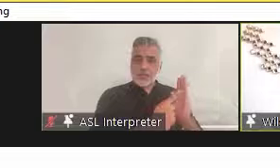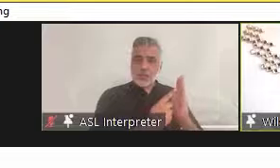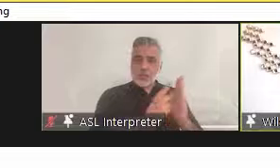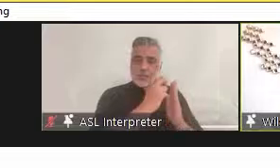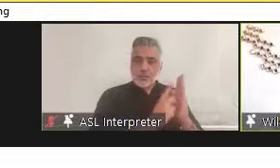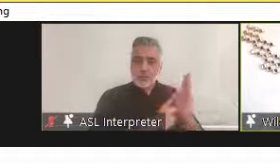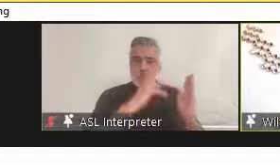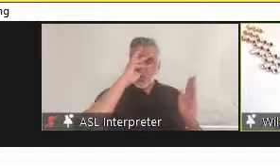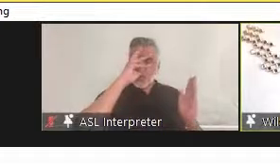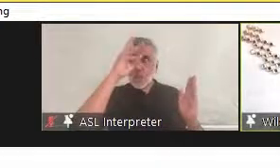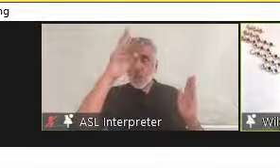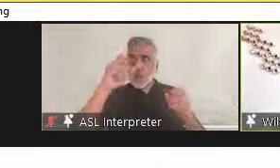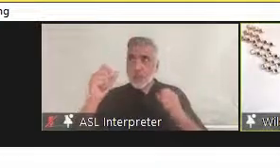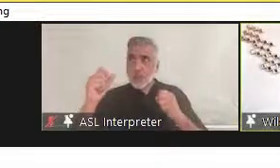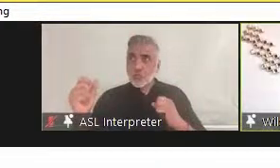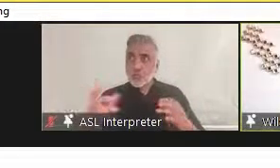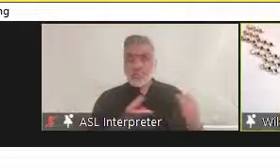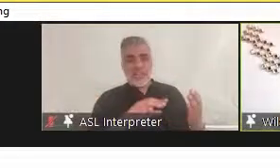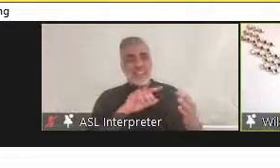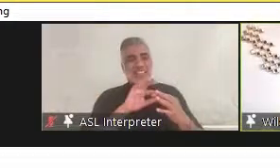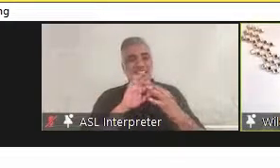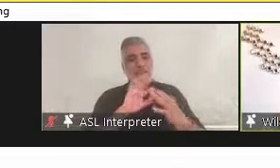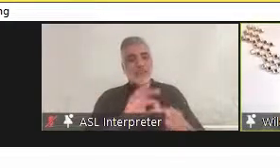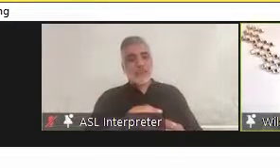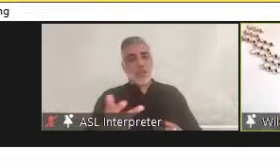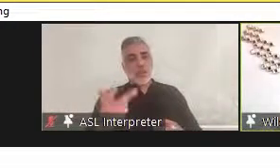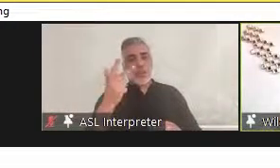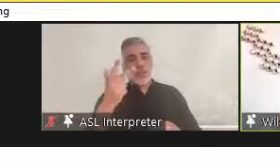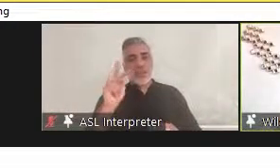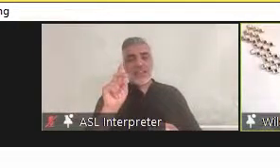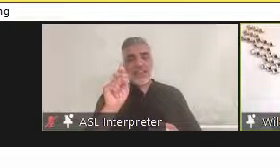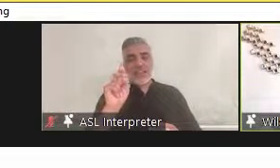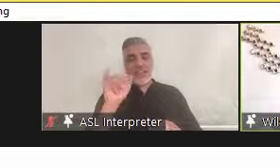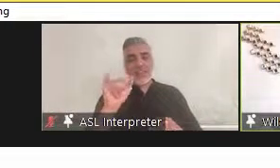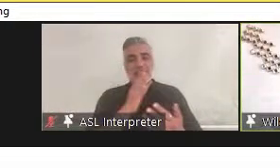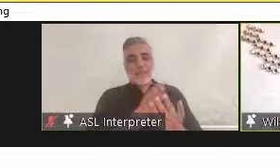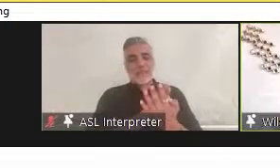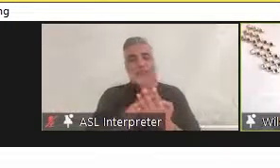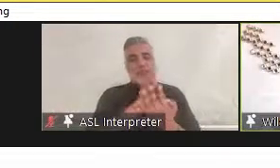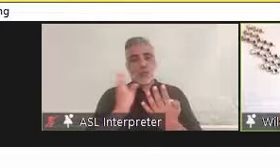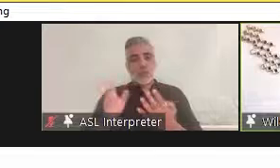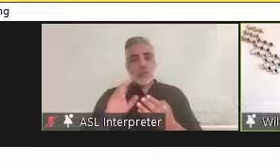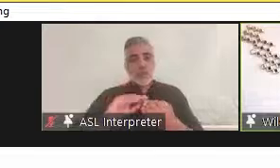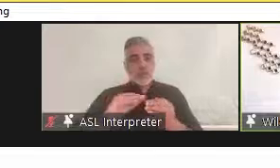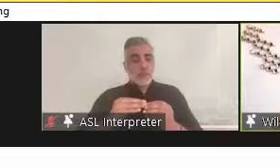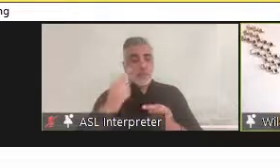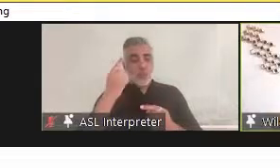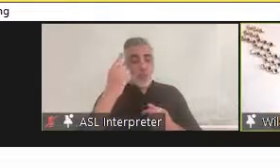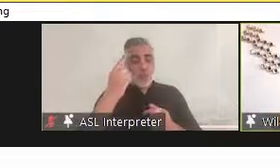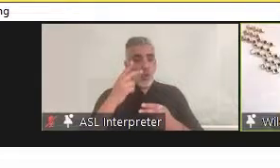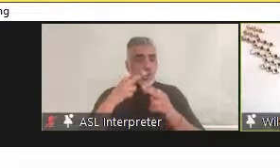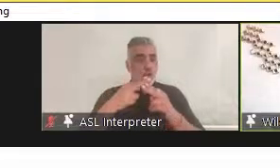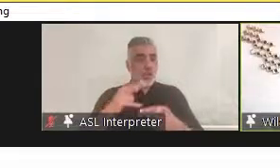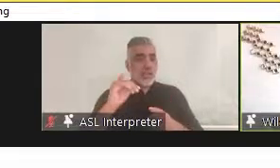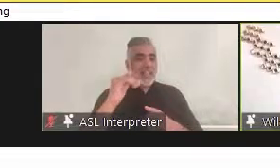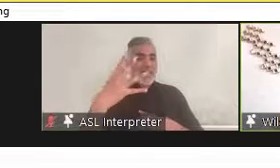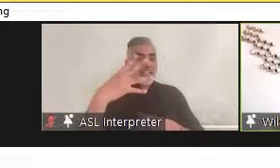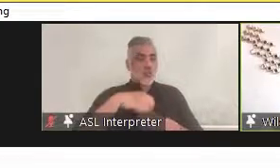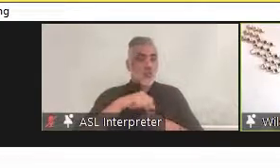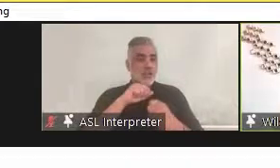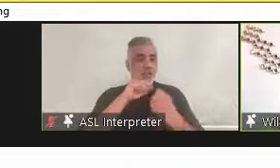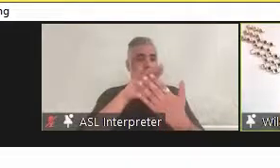up with a strategy that is based on 3 key pillars. Number 1 is a pillar that we call integrated approach.